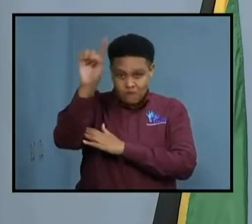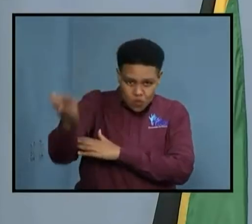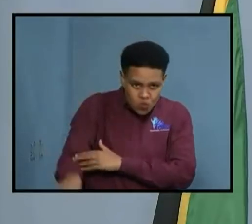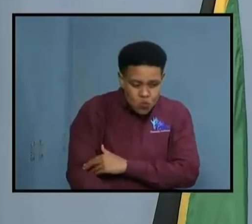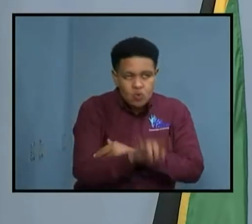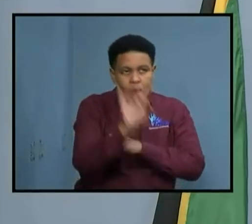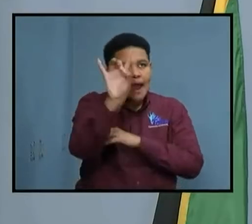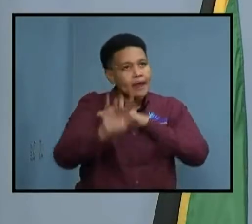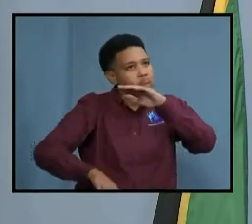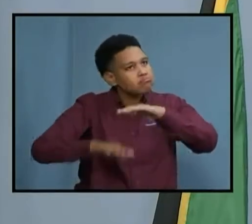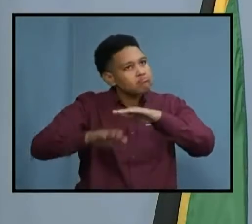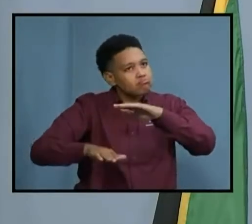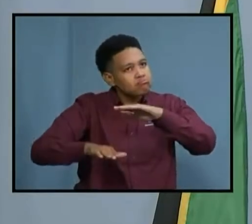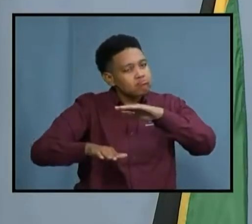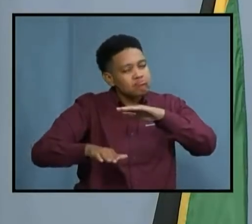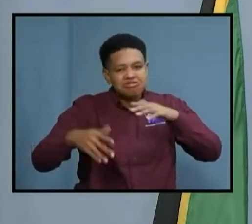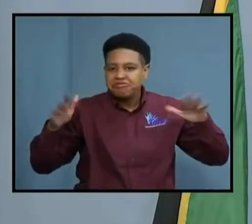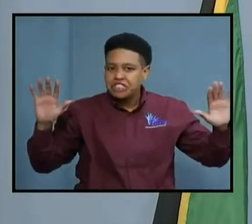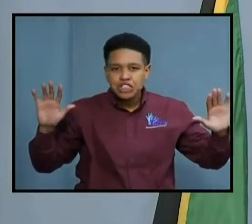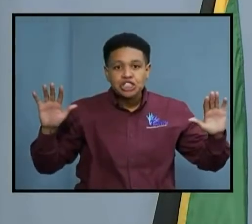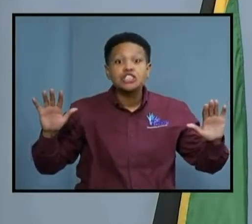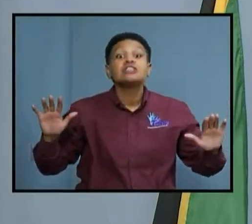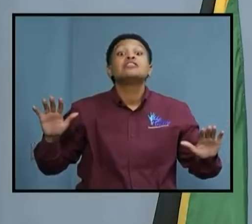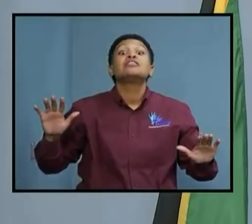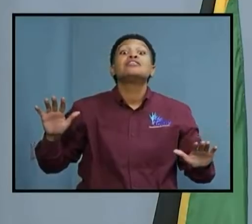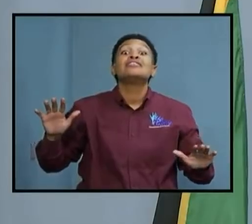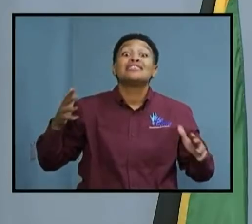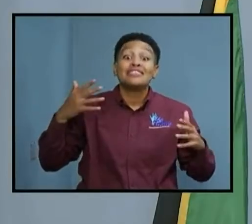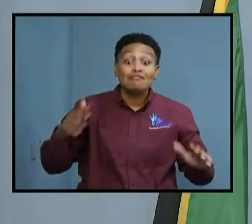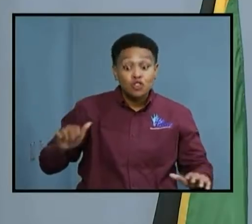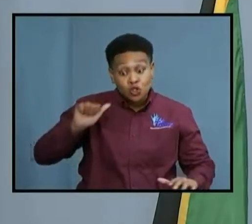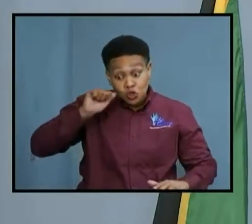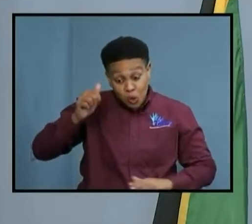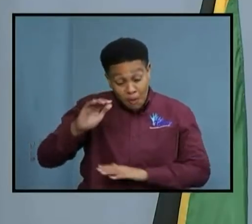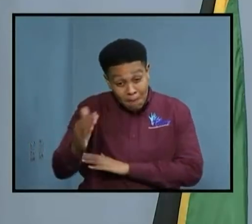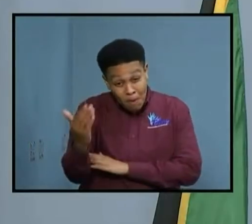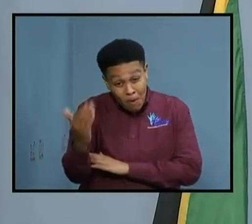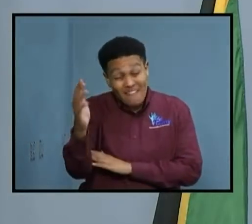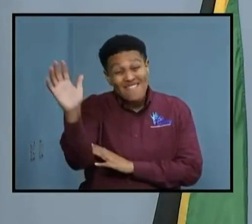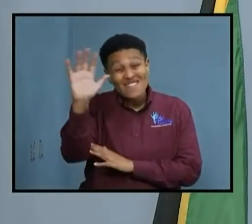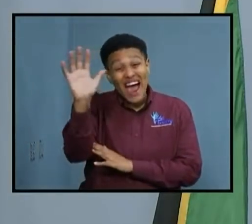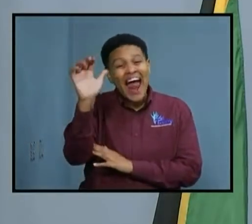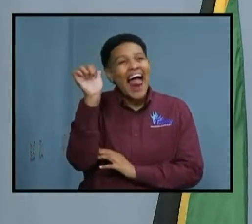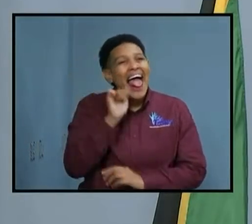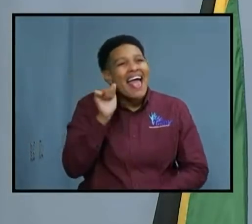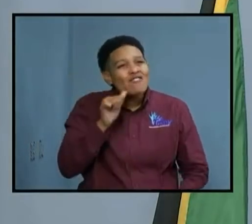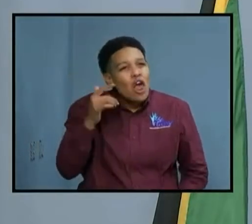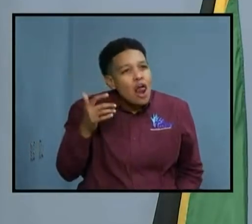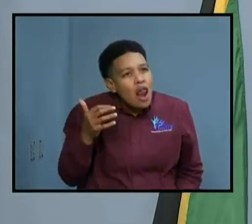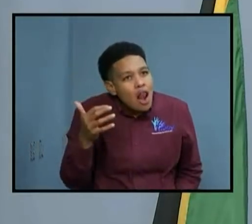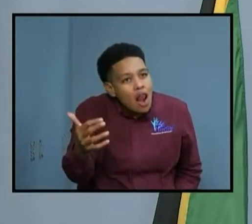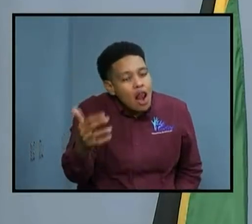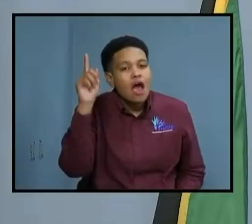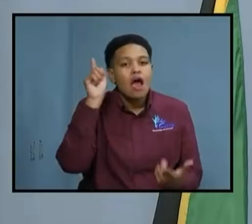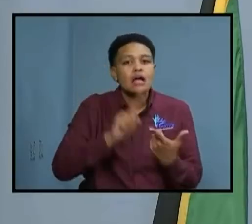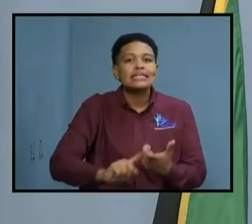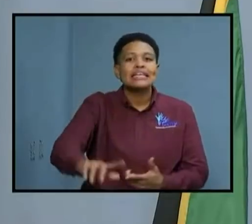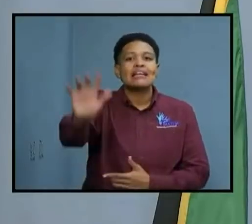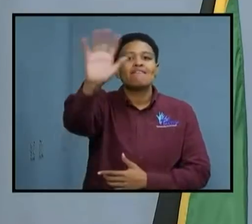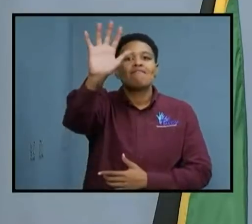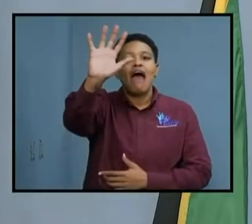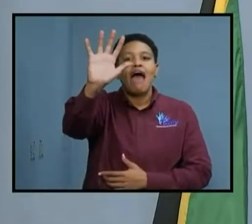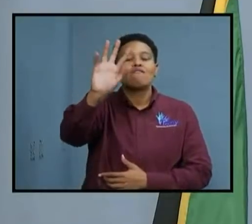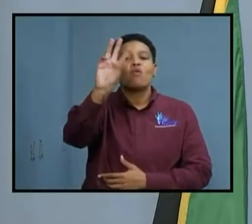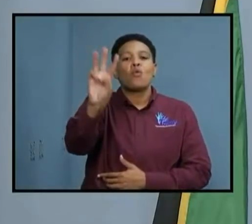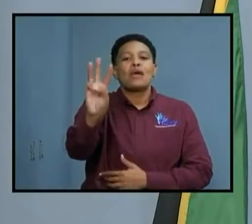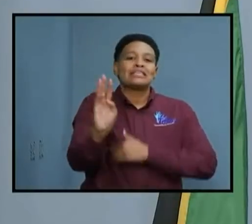p.m., ending the following morning at 5 a.m. each day until 5 a.m. Wednesday,